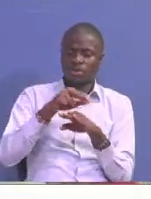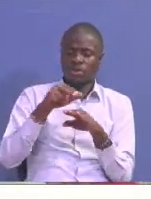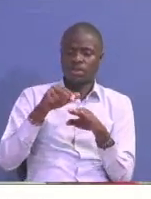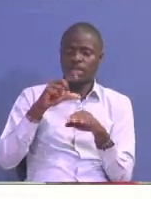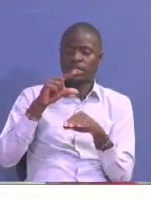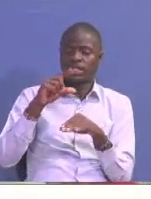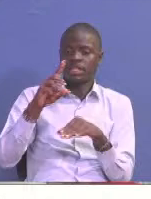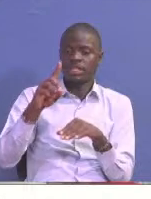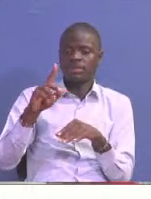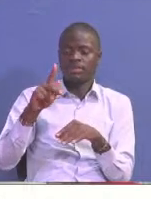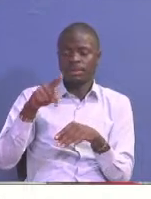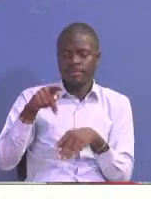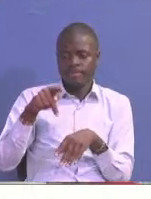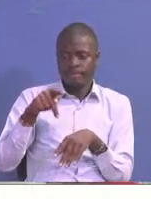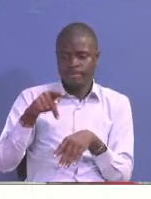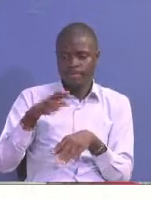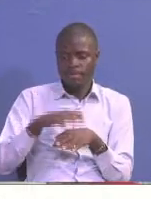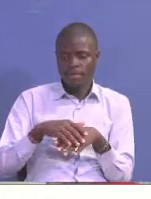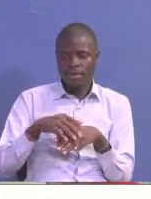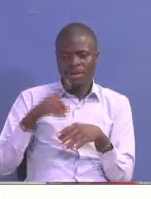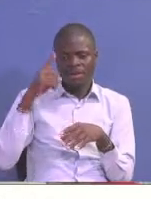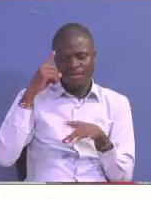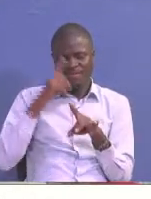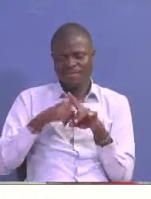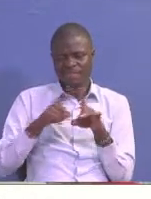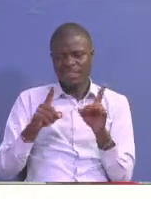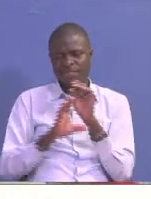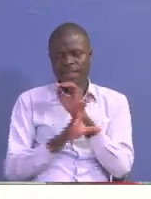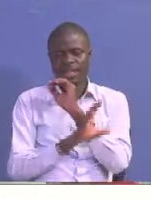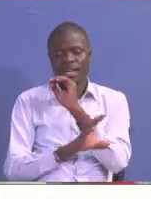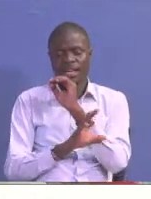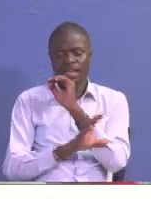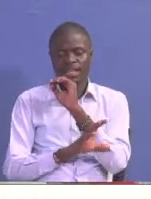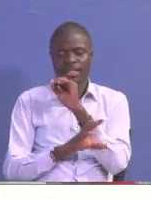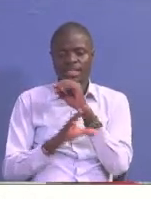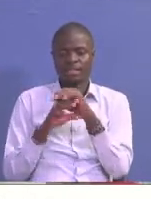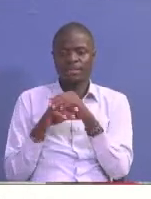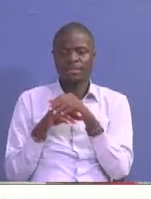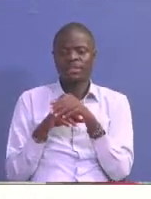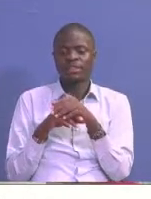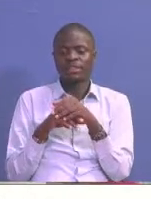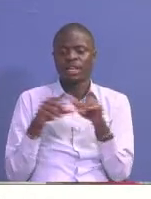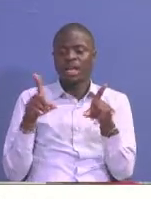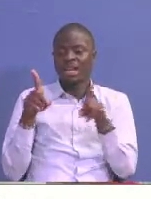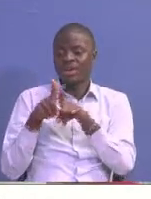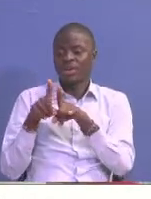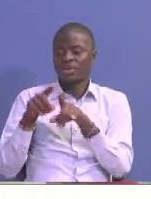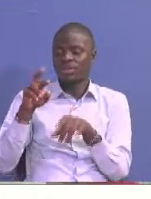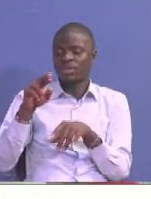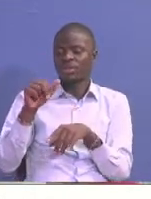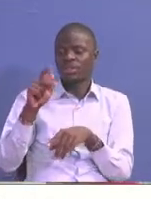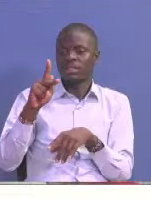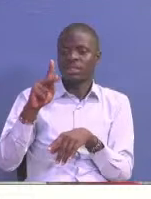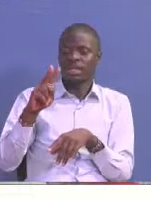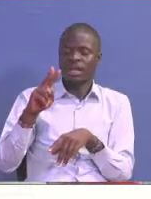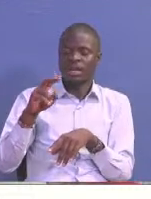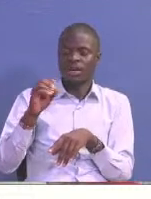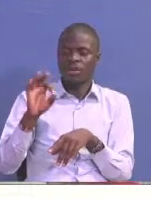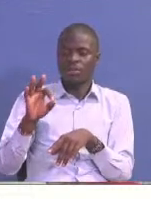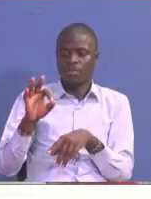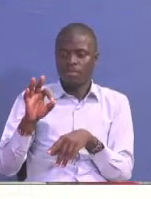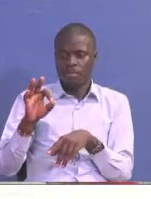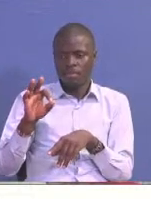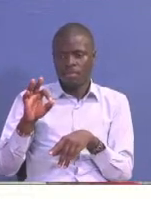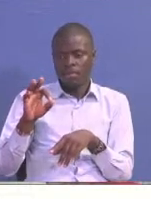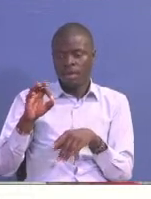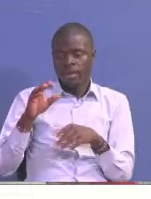GDP for various countries, the ranking, and also the ranking of